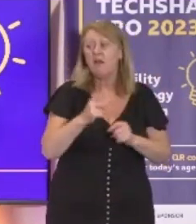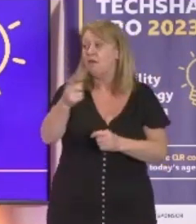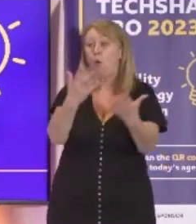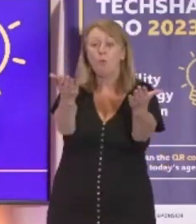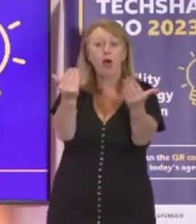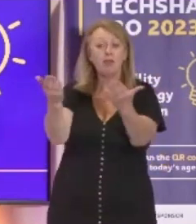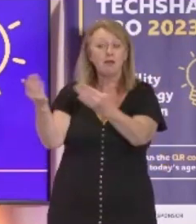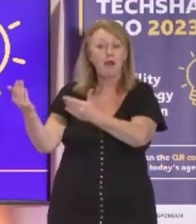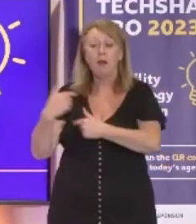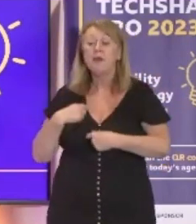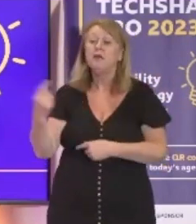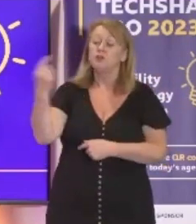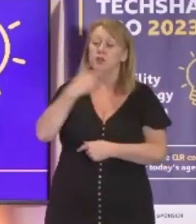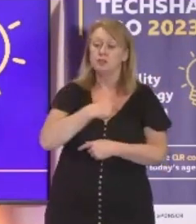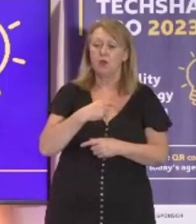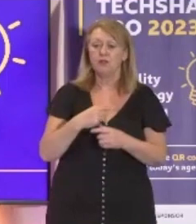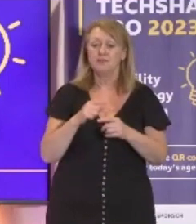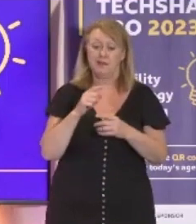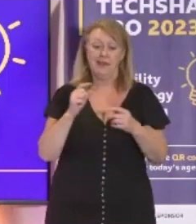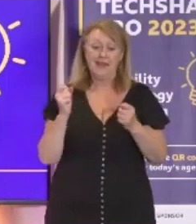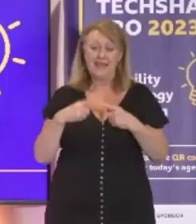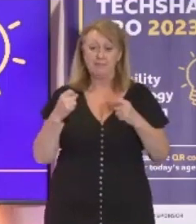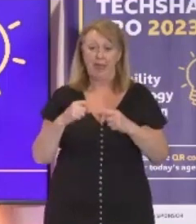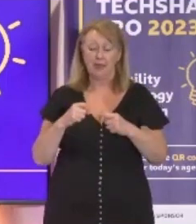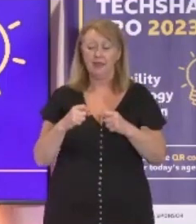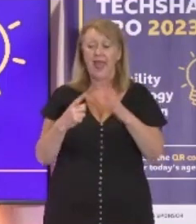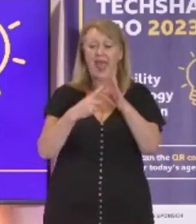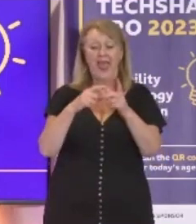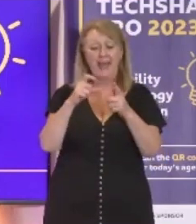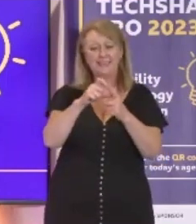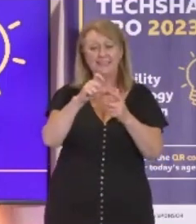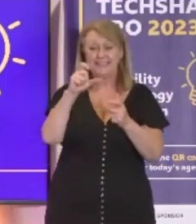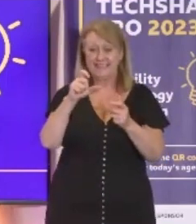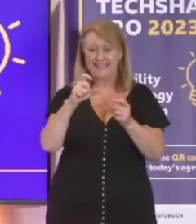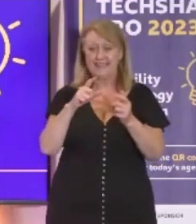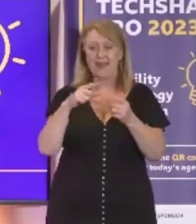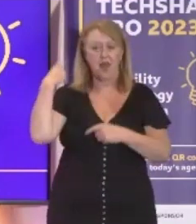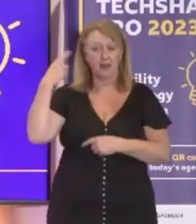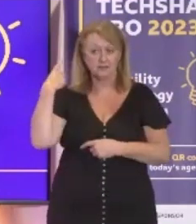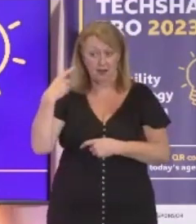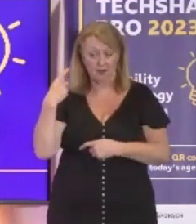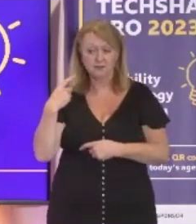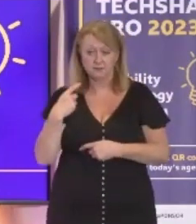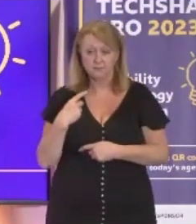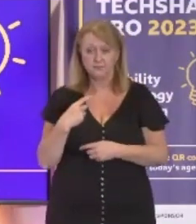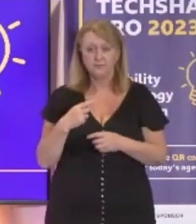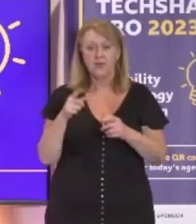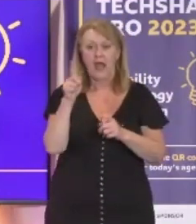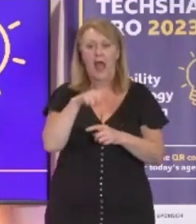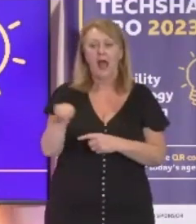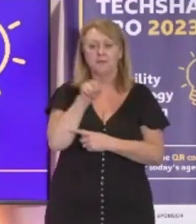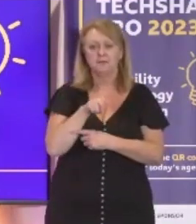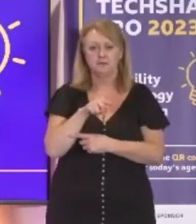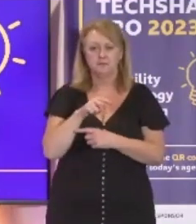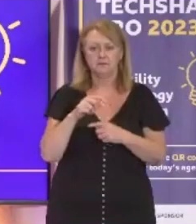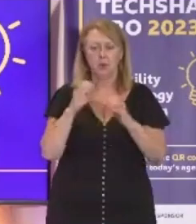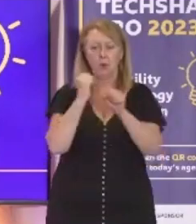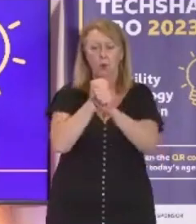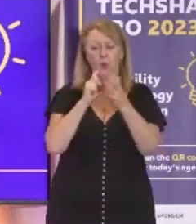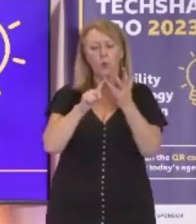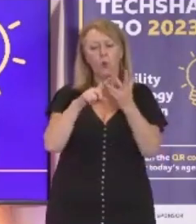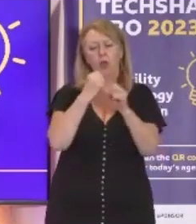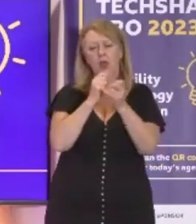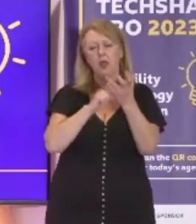Just email us at adclondon@google.com and we'll get you scheduled in. Fantastic. Fantastic. Thank you so much. Good to see you, Cheers. Mac. Bye.